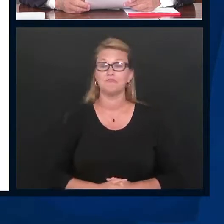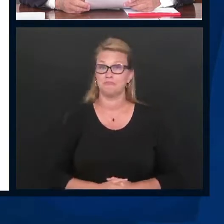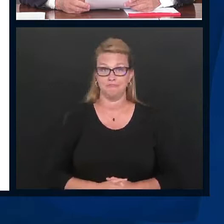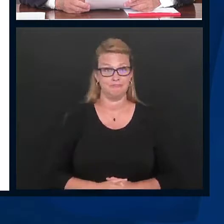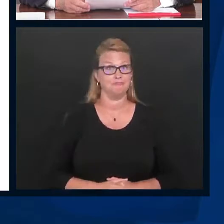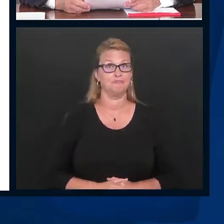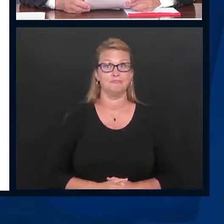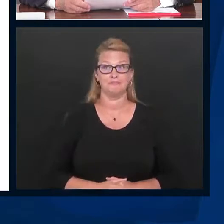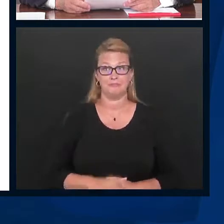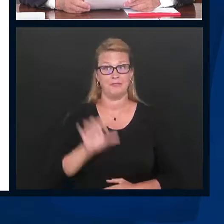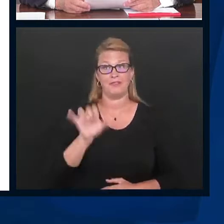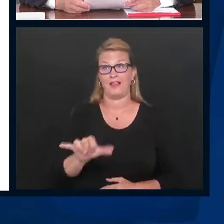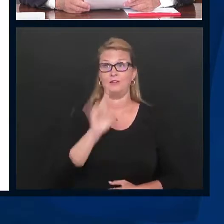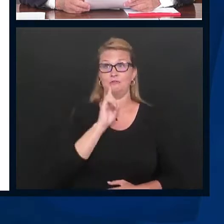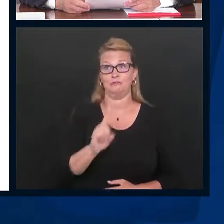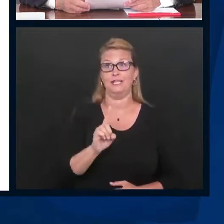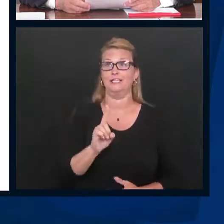really,